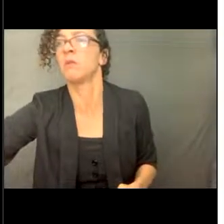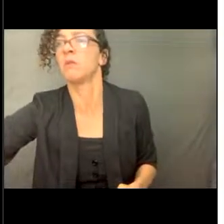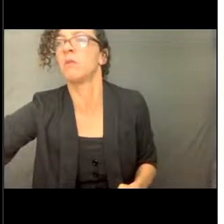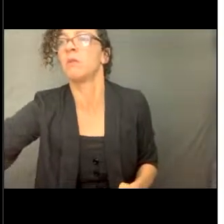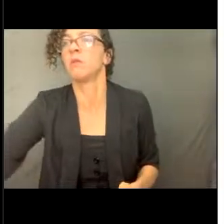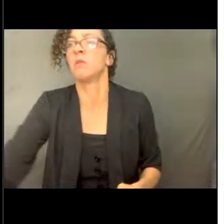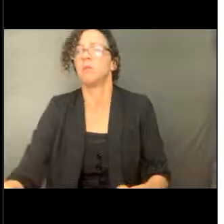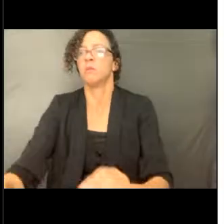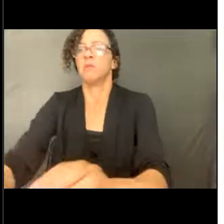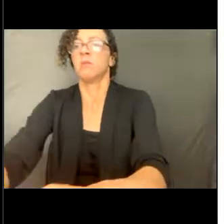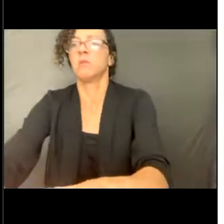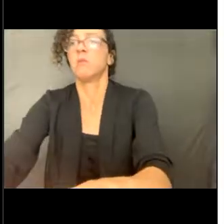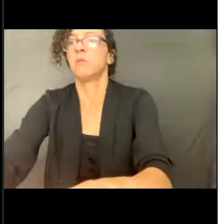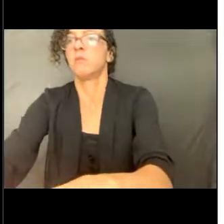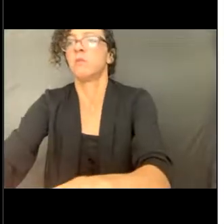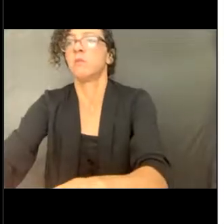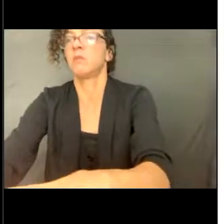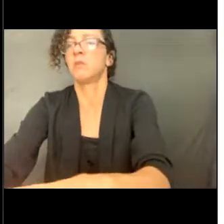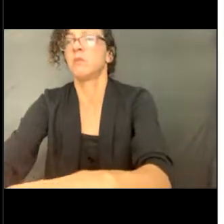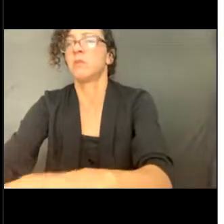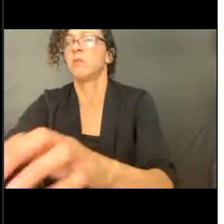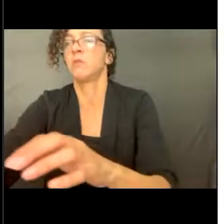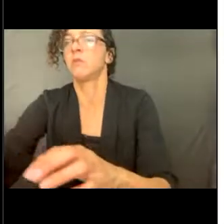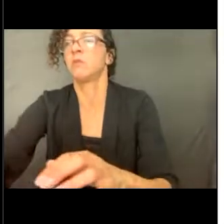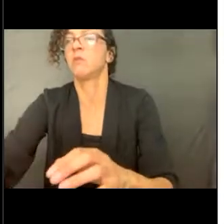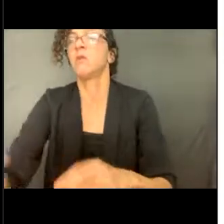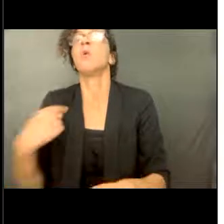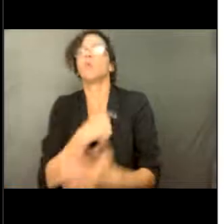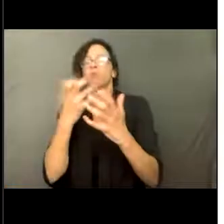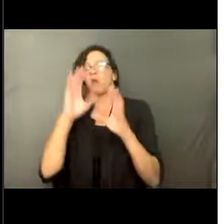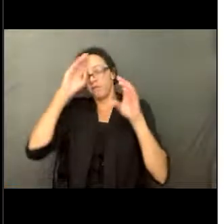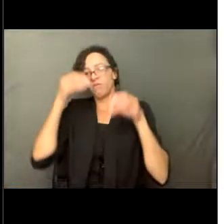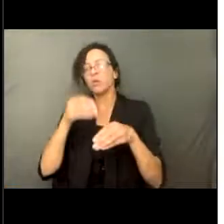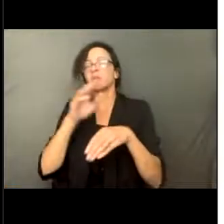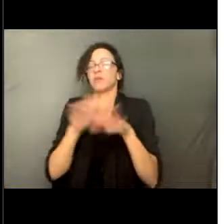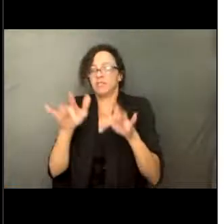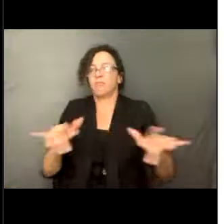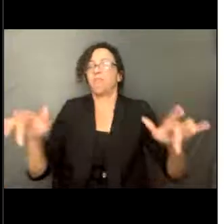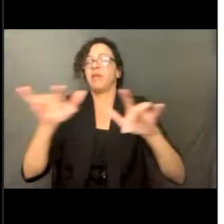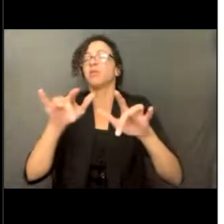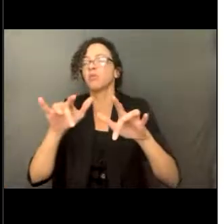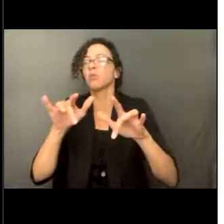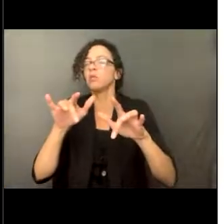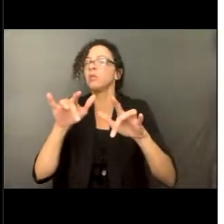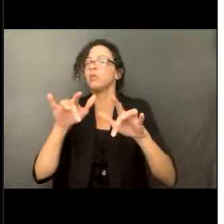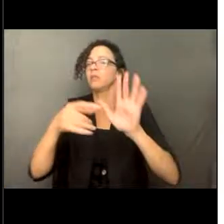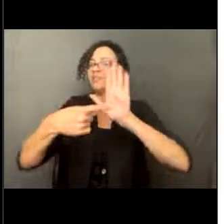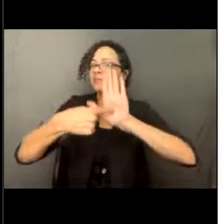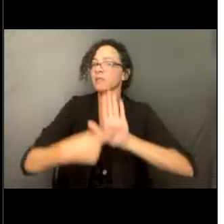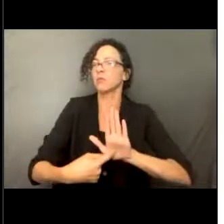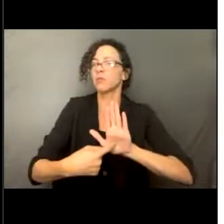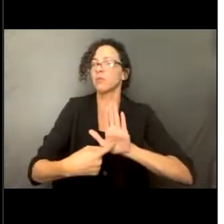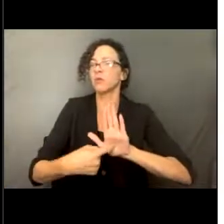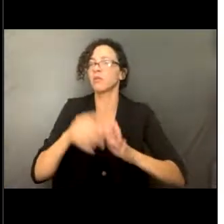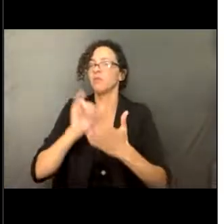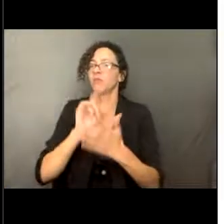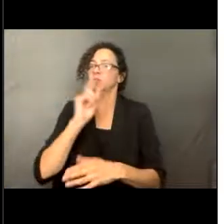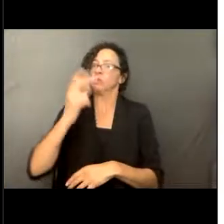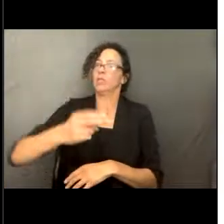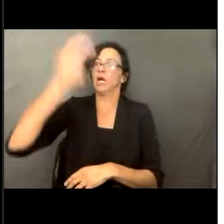indicators. So these are indicators that have a geographic distribution that is highly impacted by the state